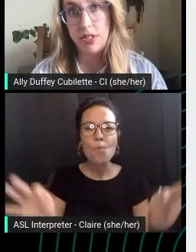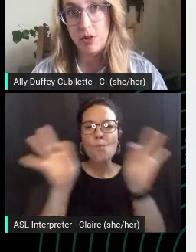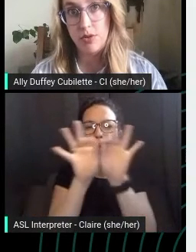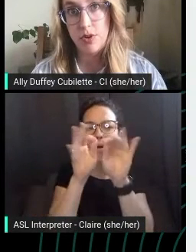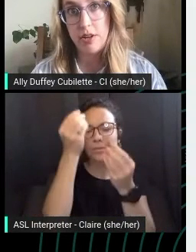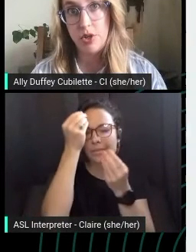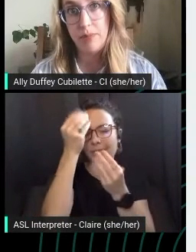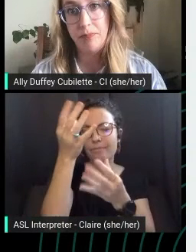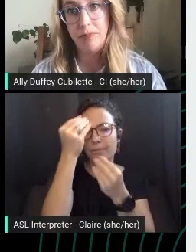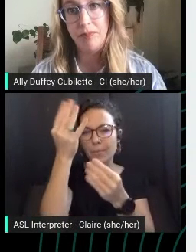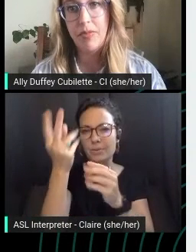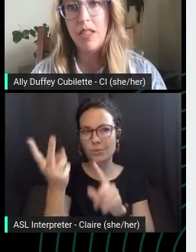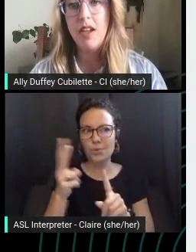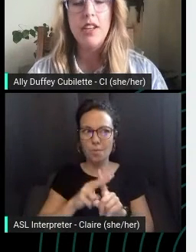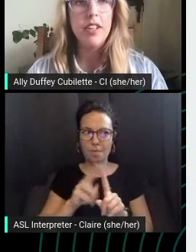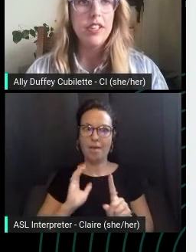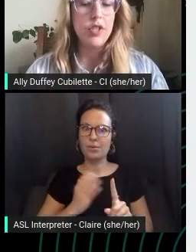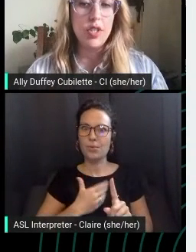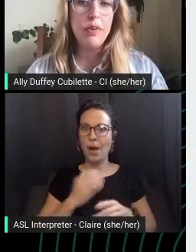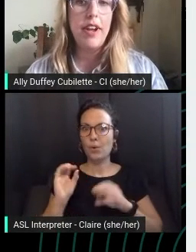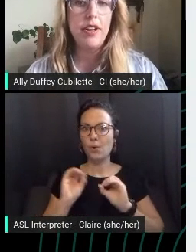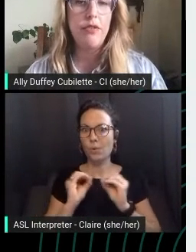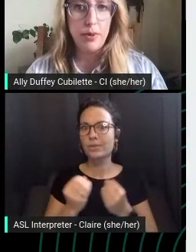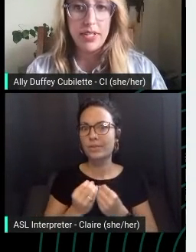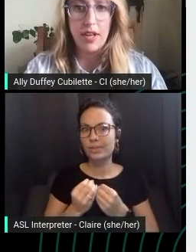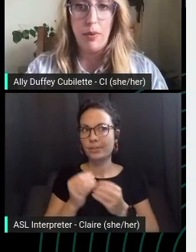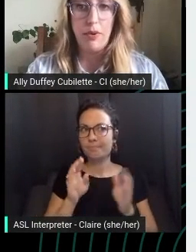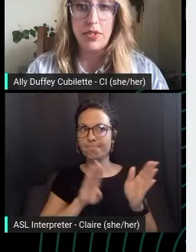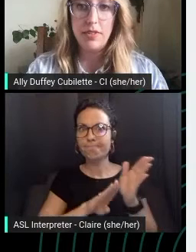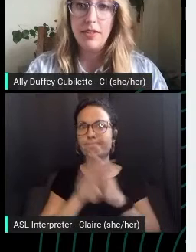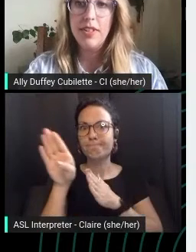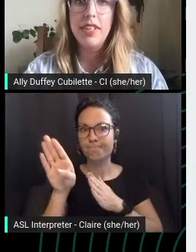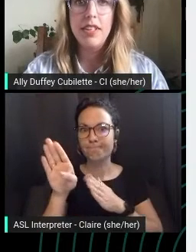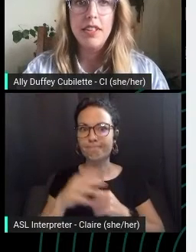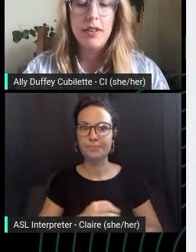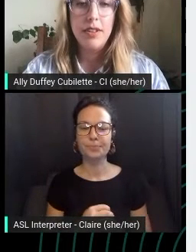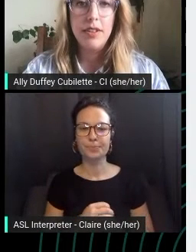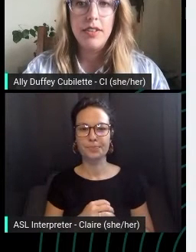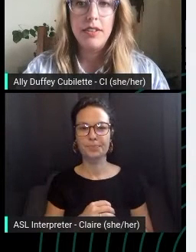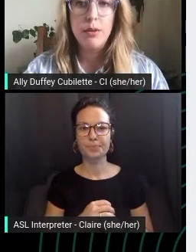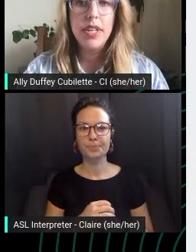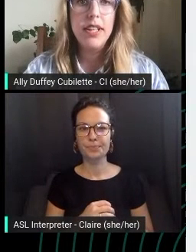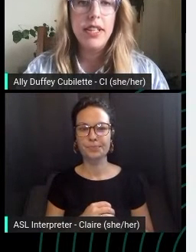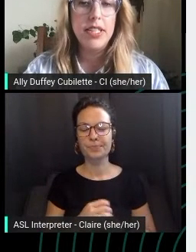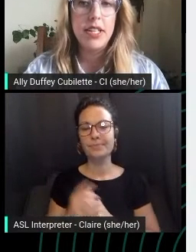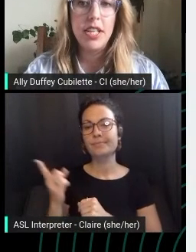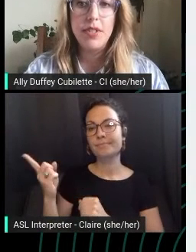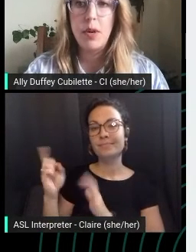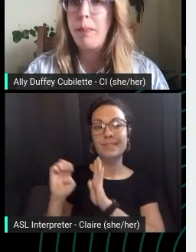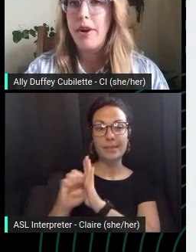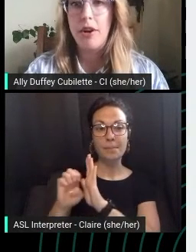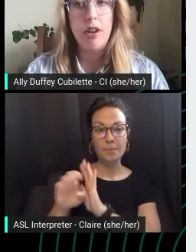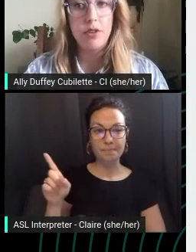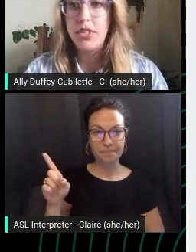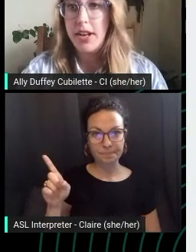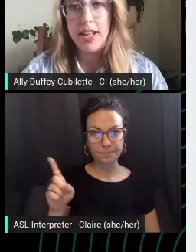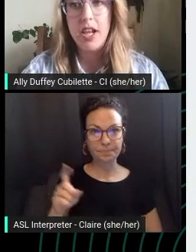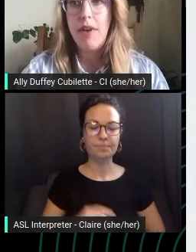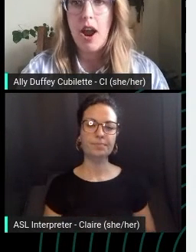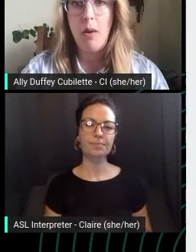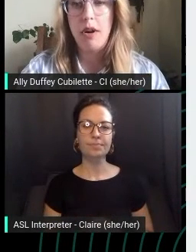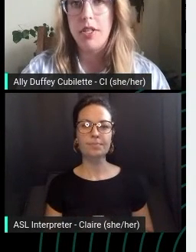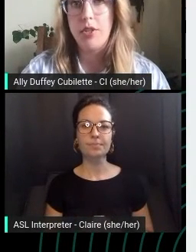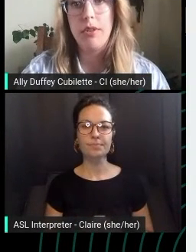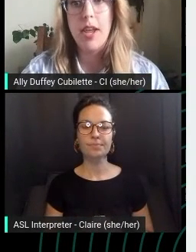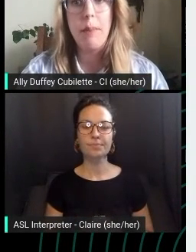your organizational strategy. Just to provide a few examples, Google Analytics can give us a better understanding